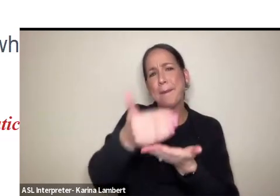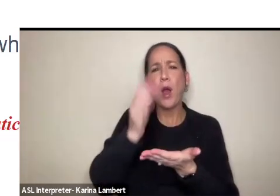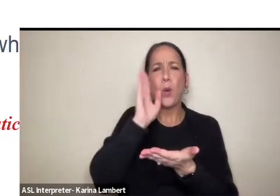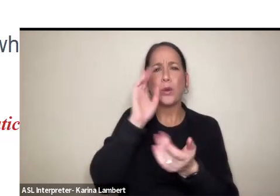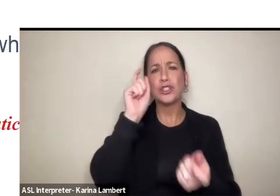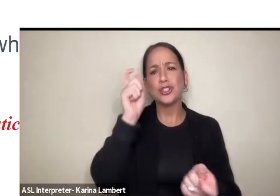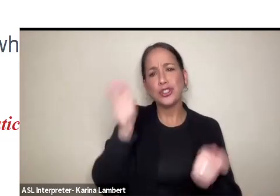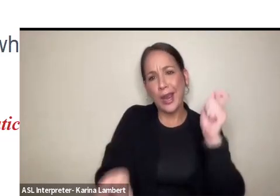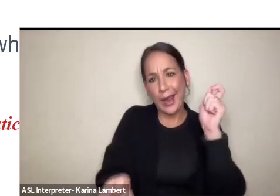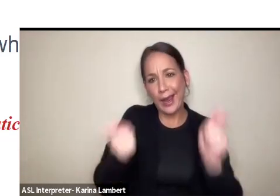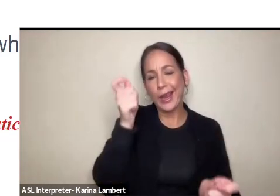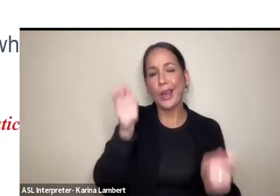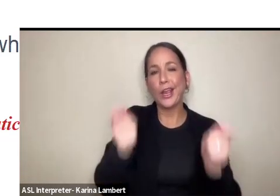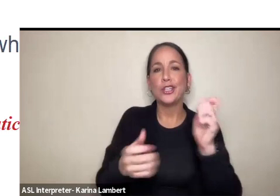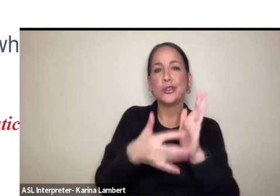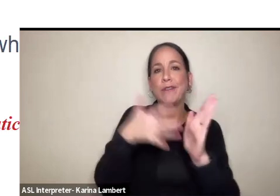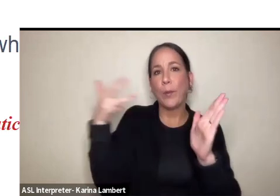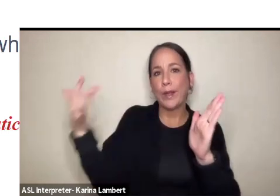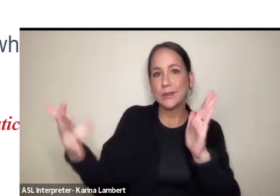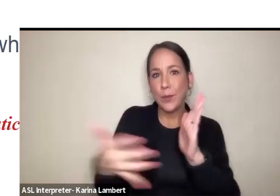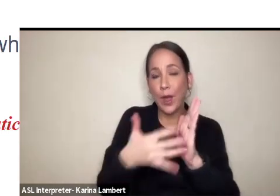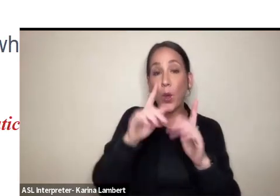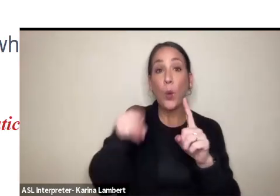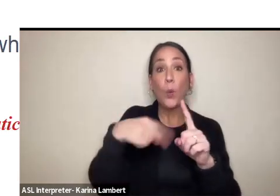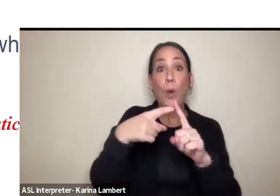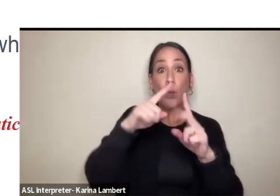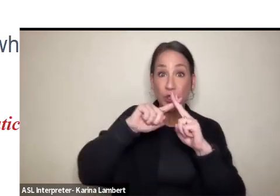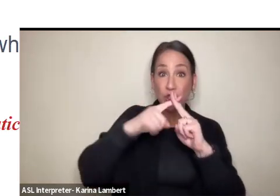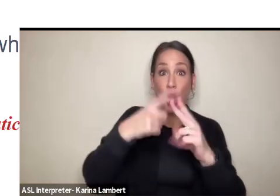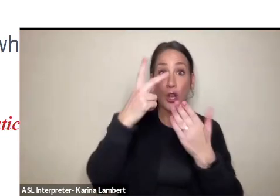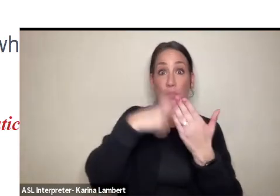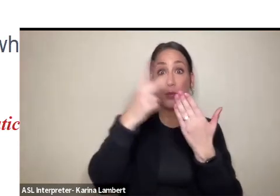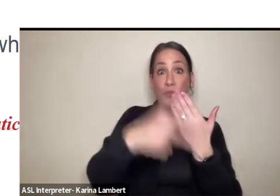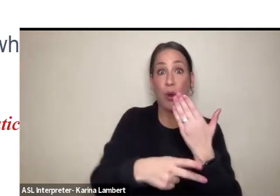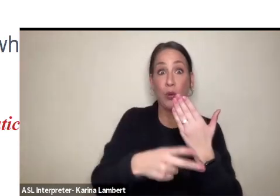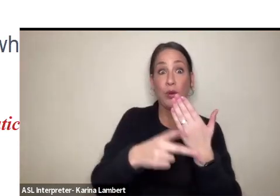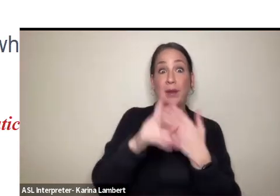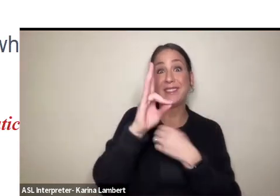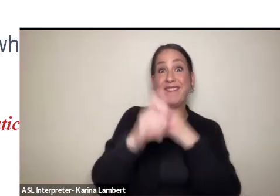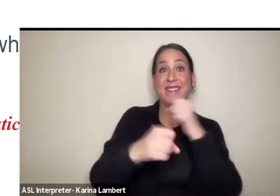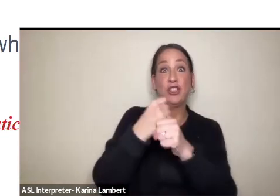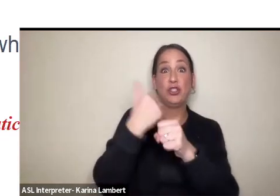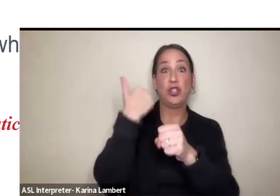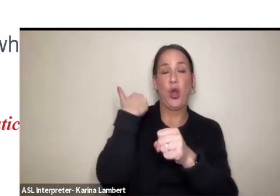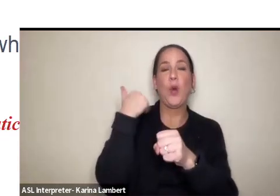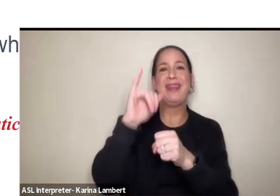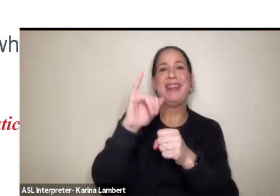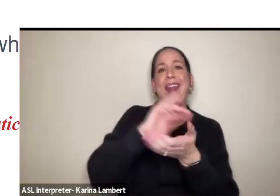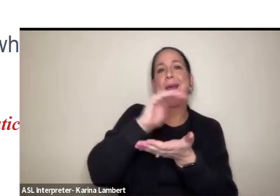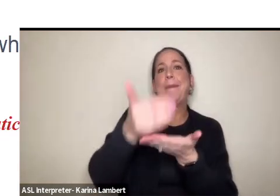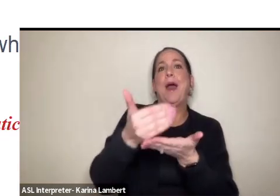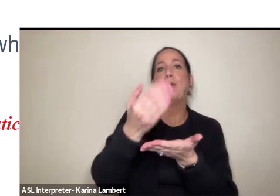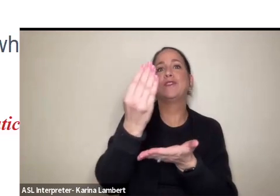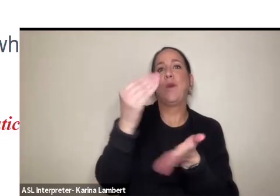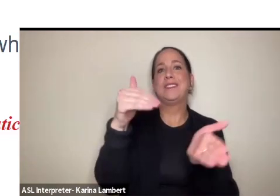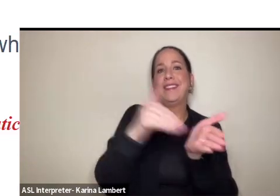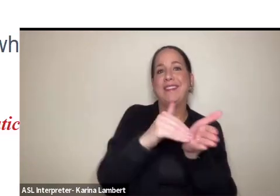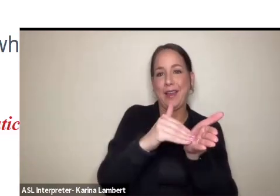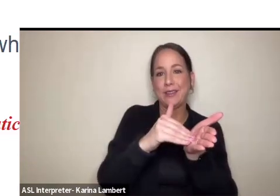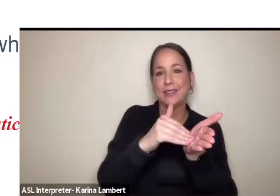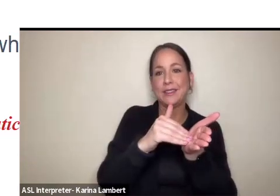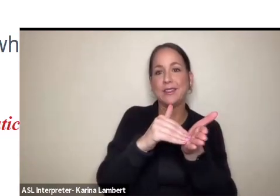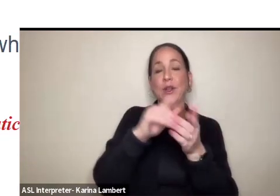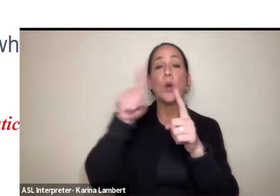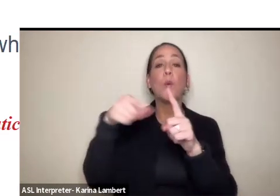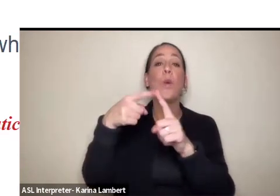time. When we launched our program 7 years ago, that amount was $14,000. And every time the IRS changes the